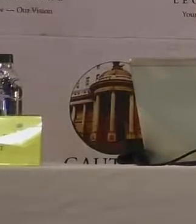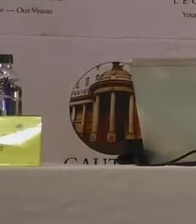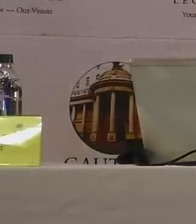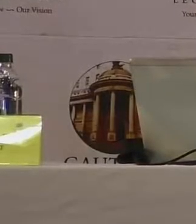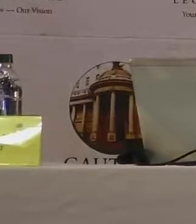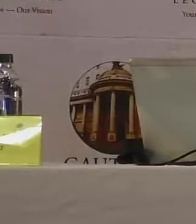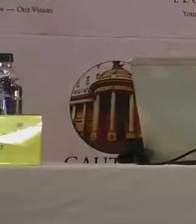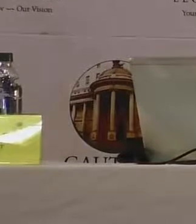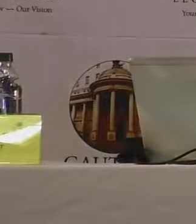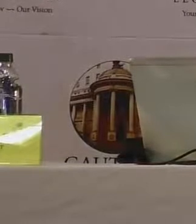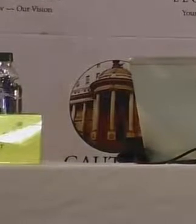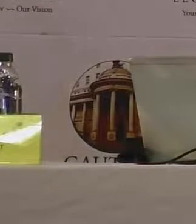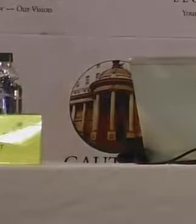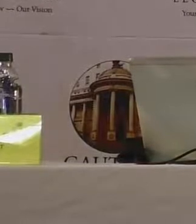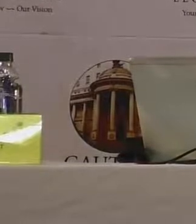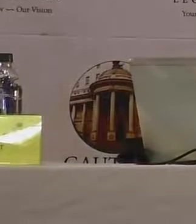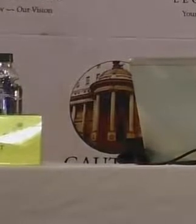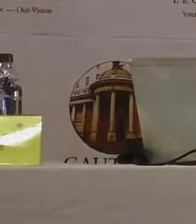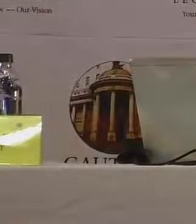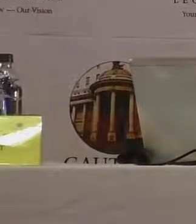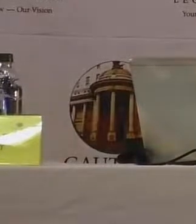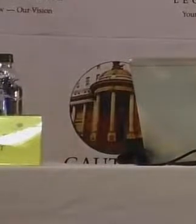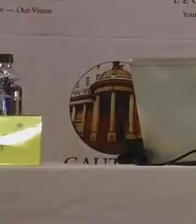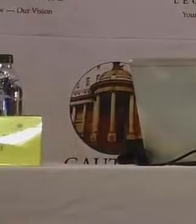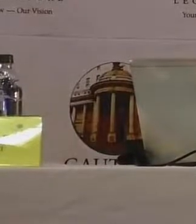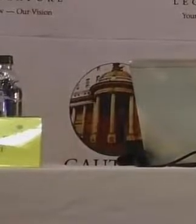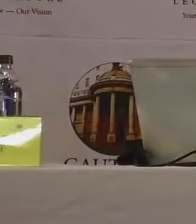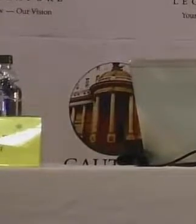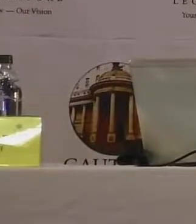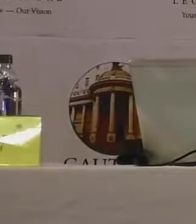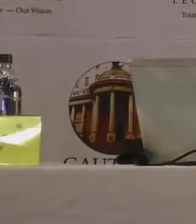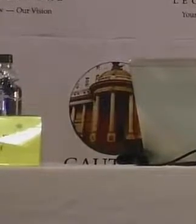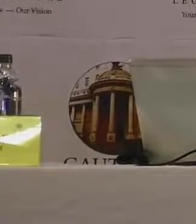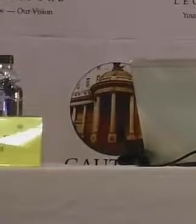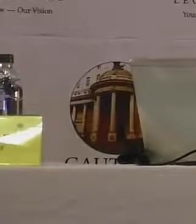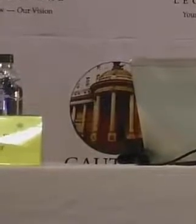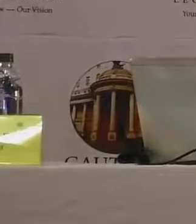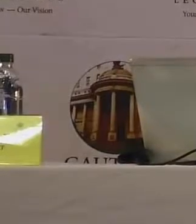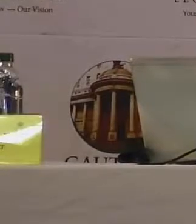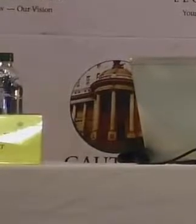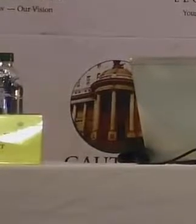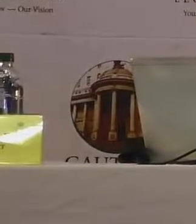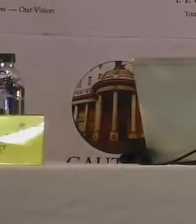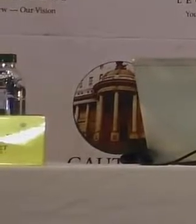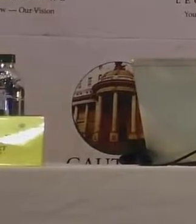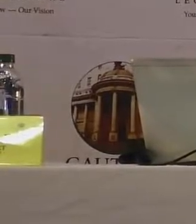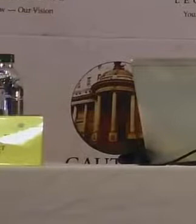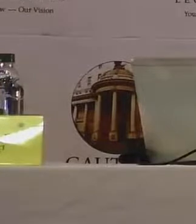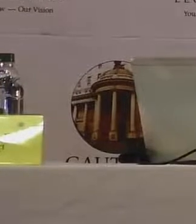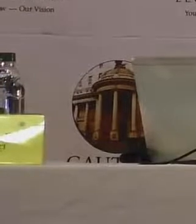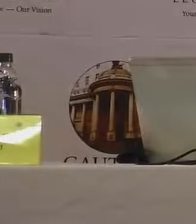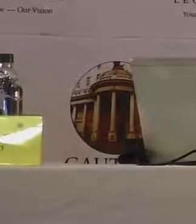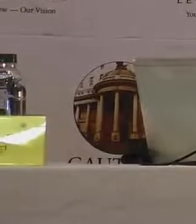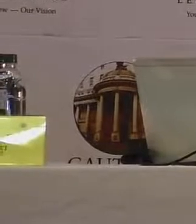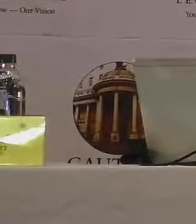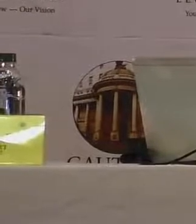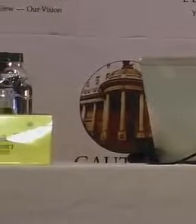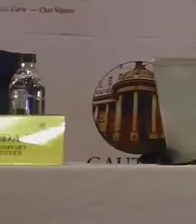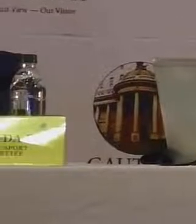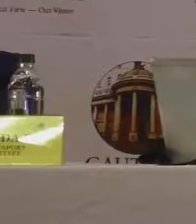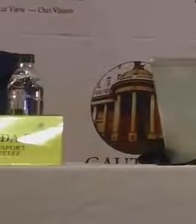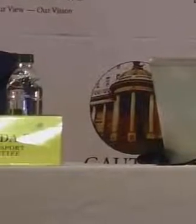So on that note, and before I proceed any further, I wish to check with the committee section for